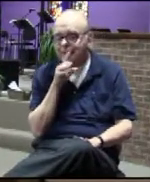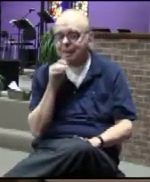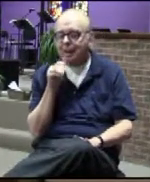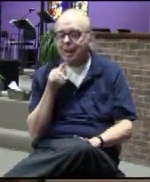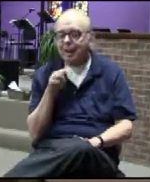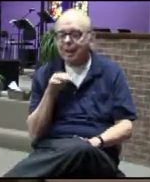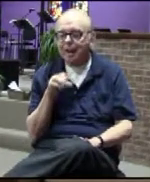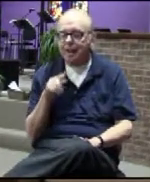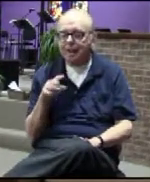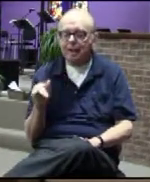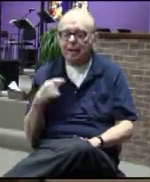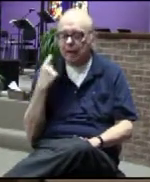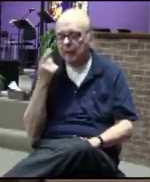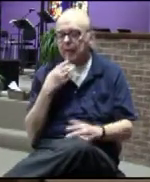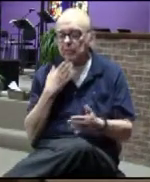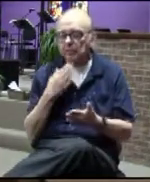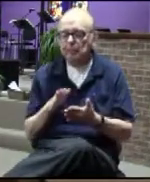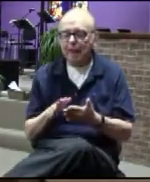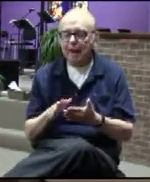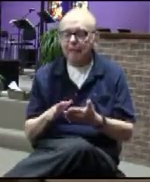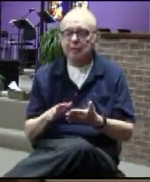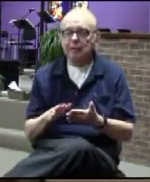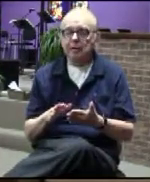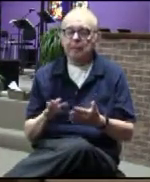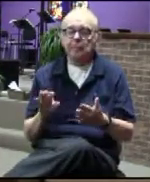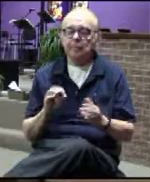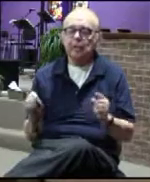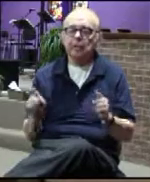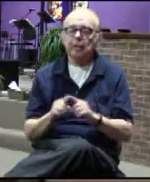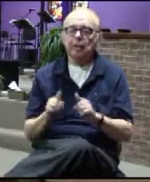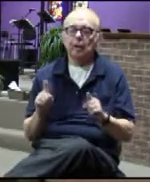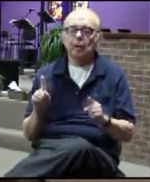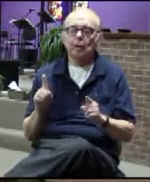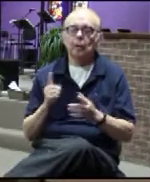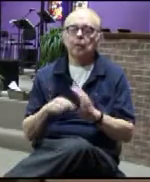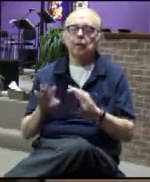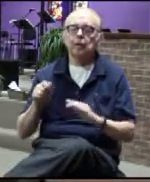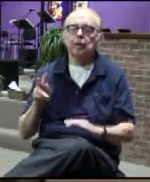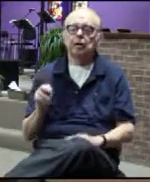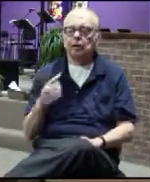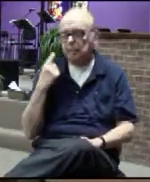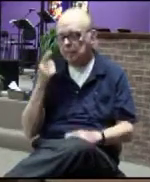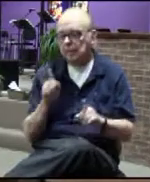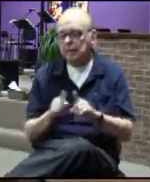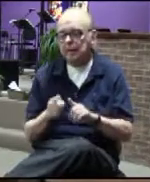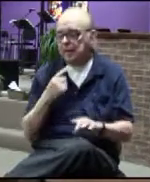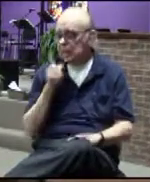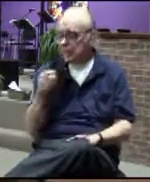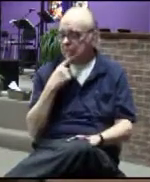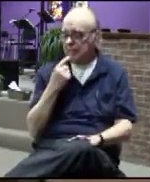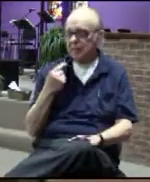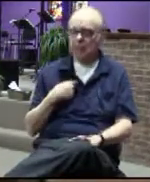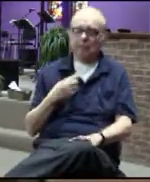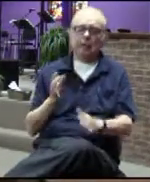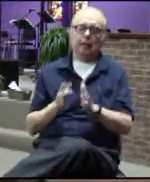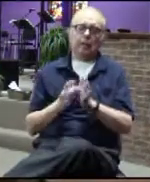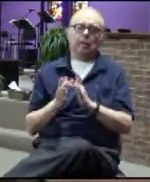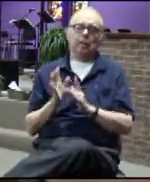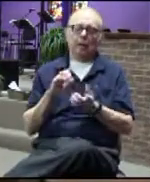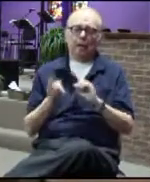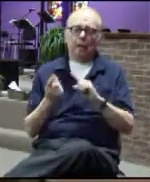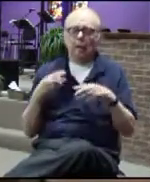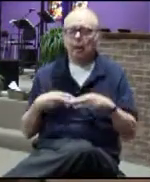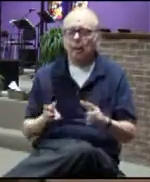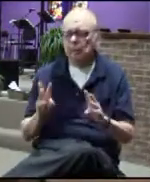they were nothing compared to what John looked like you want to tell me that Jesus had to